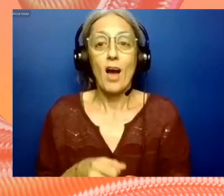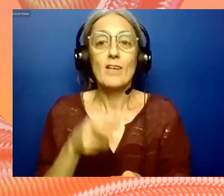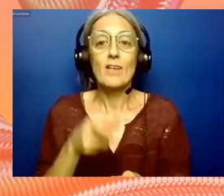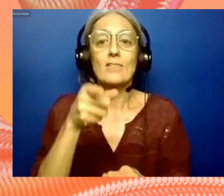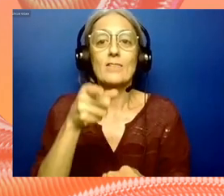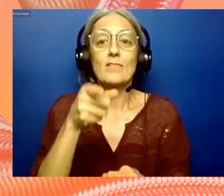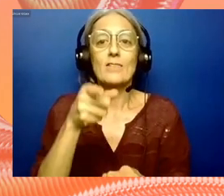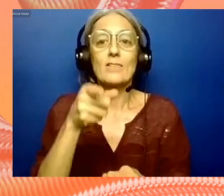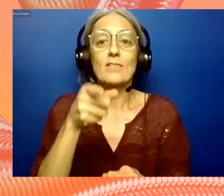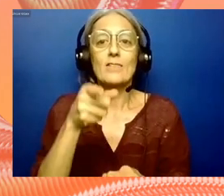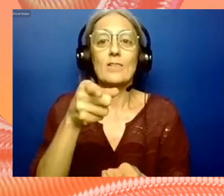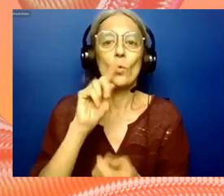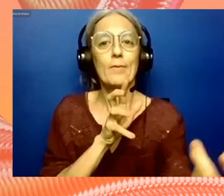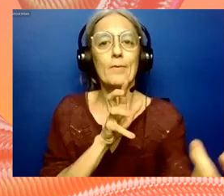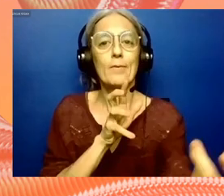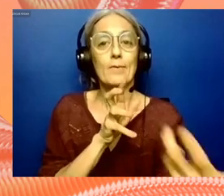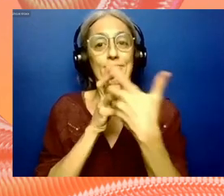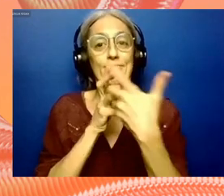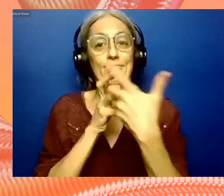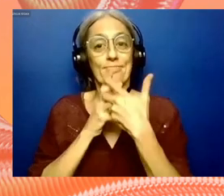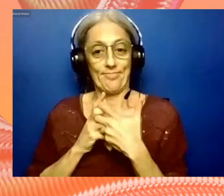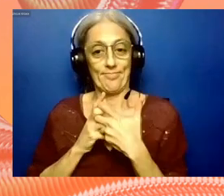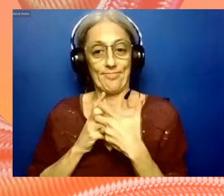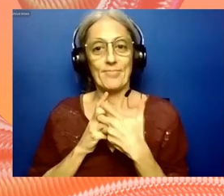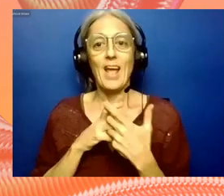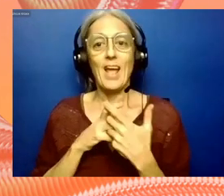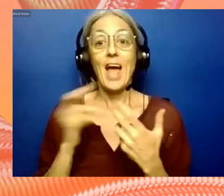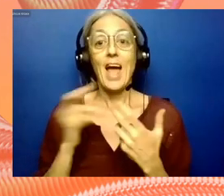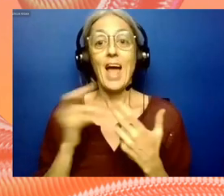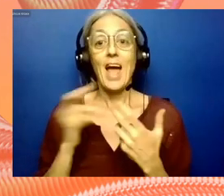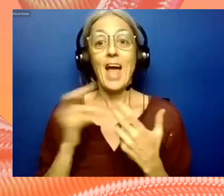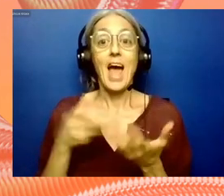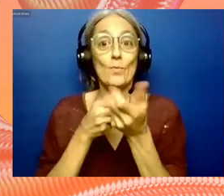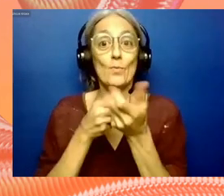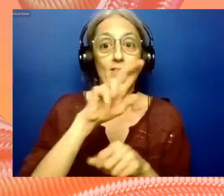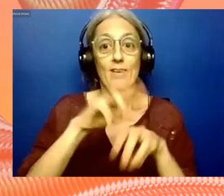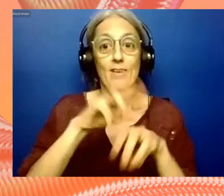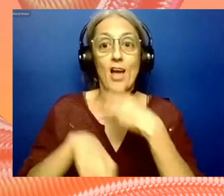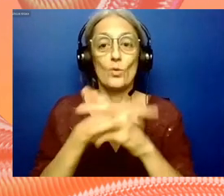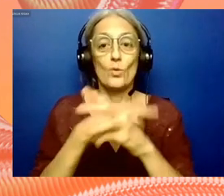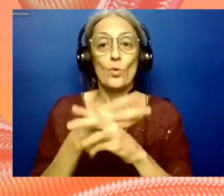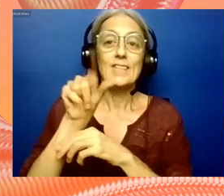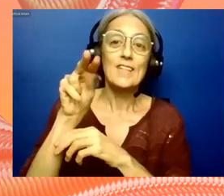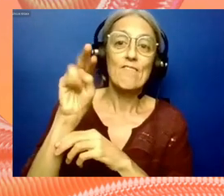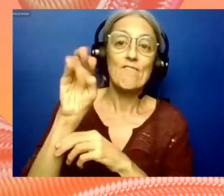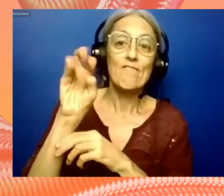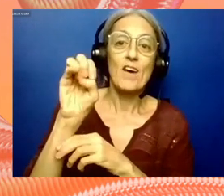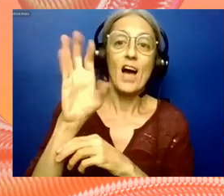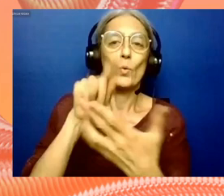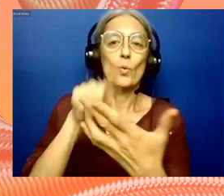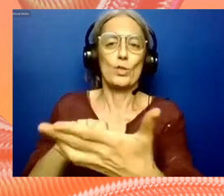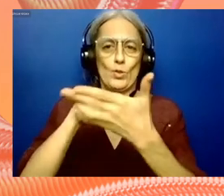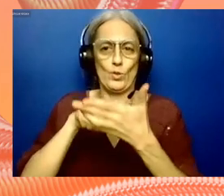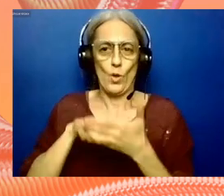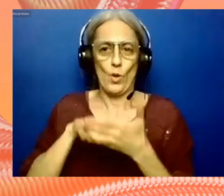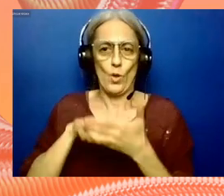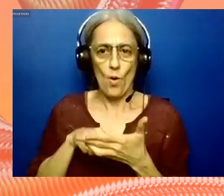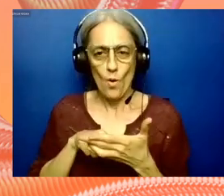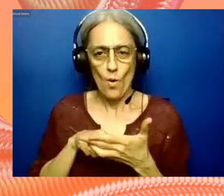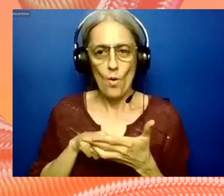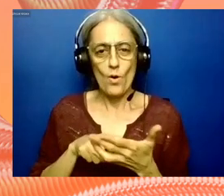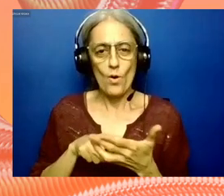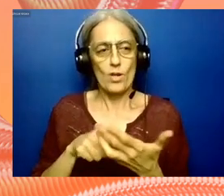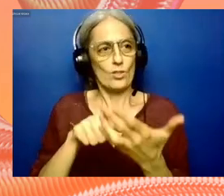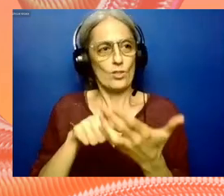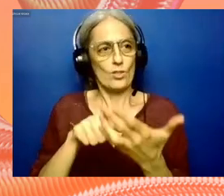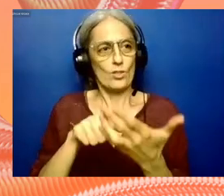up, the more we'll inevitably trust that connection and follow it.